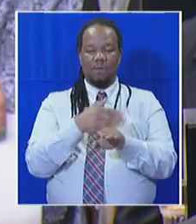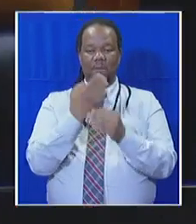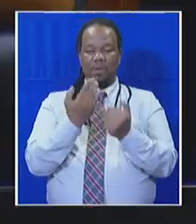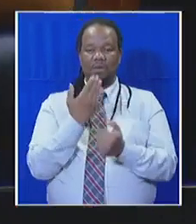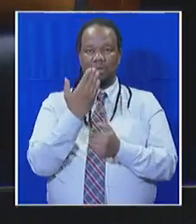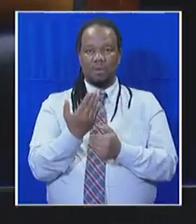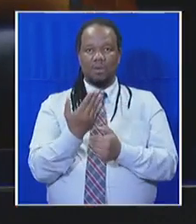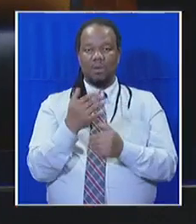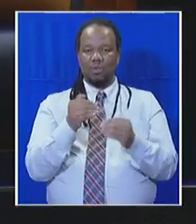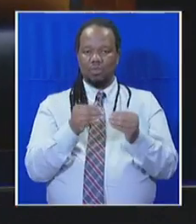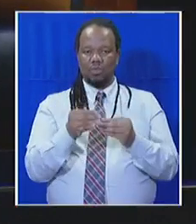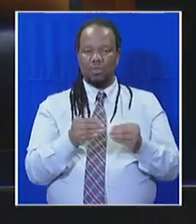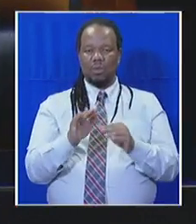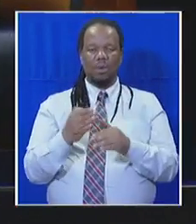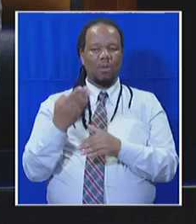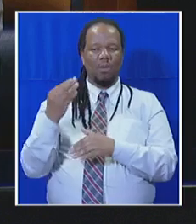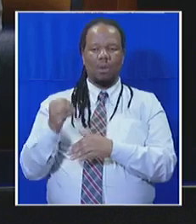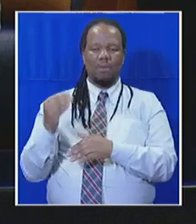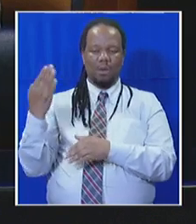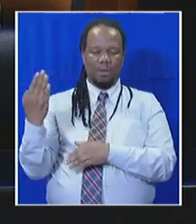The Honourable Kwankwa.